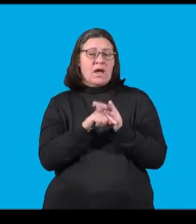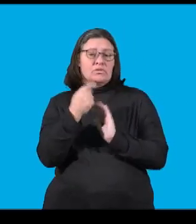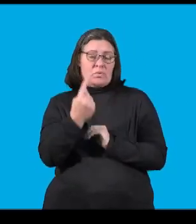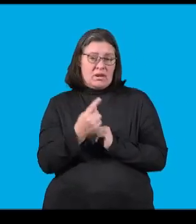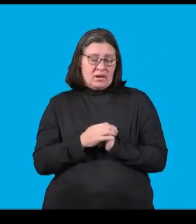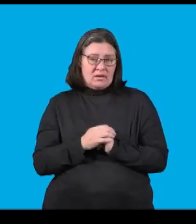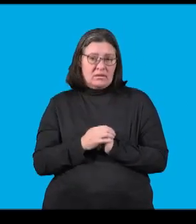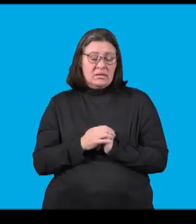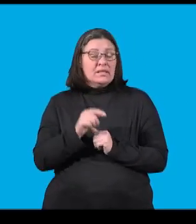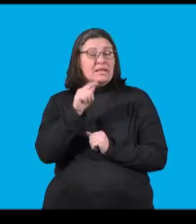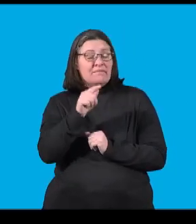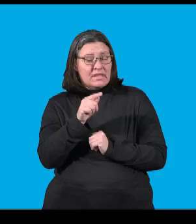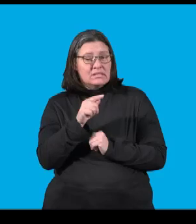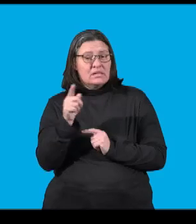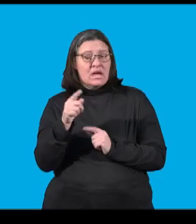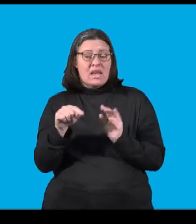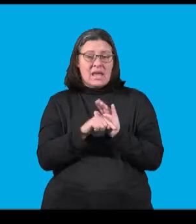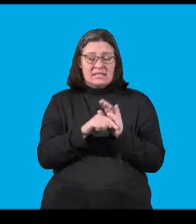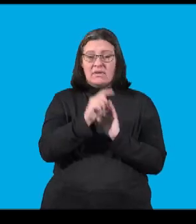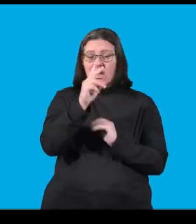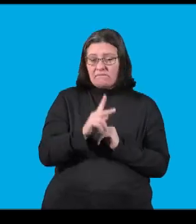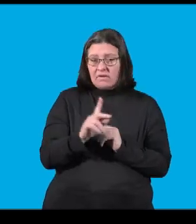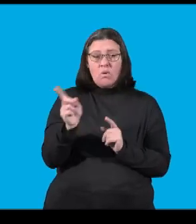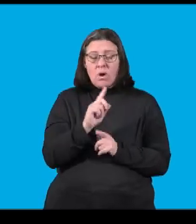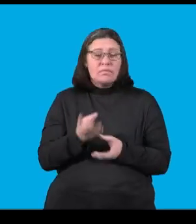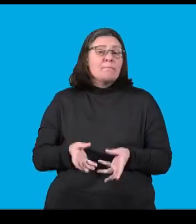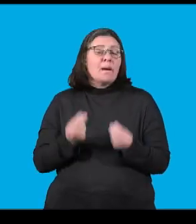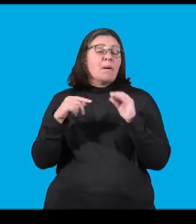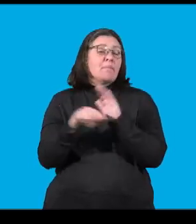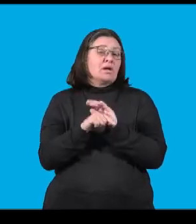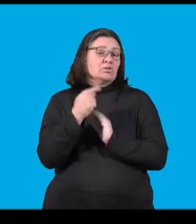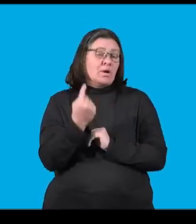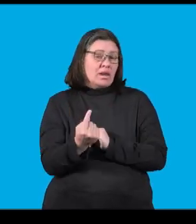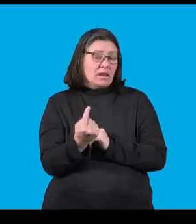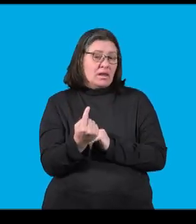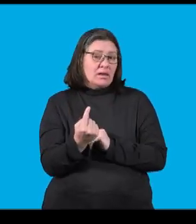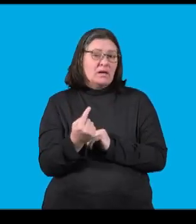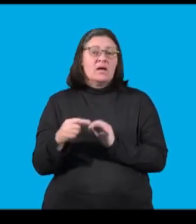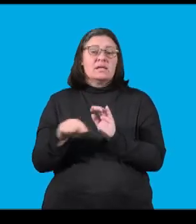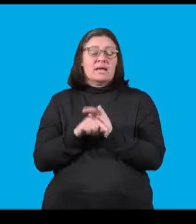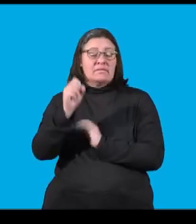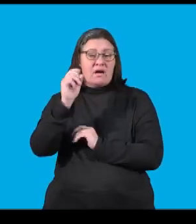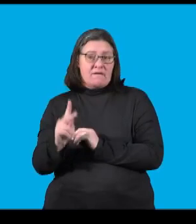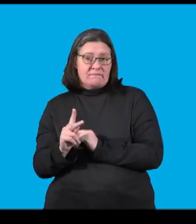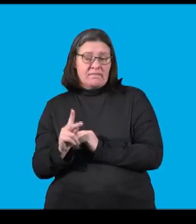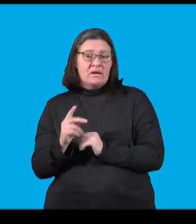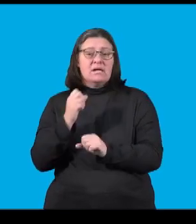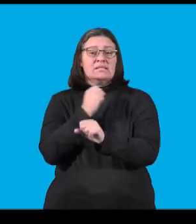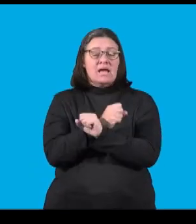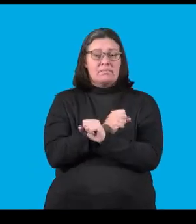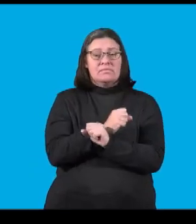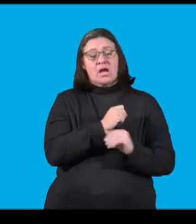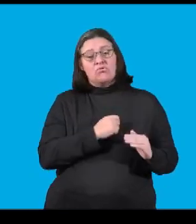product must be -1. So therefore, if this gradient is -1/2, what is going to get me to -1?